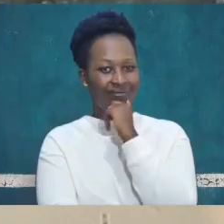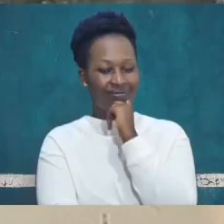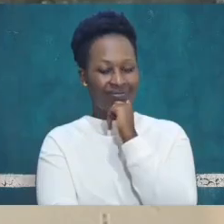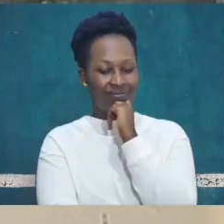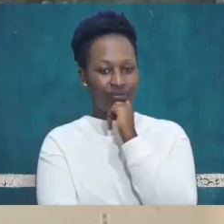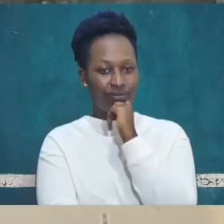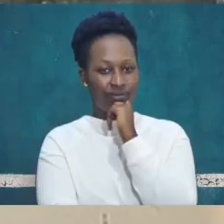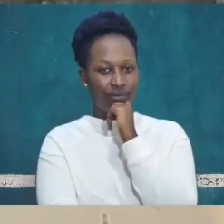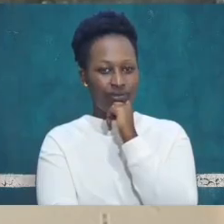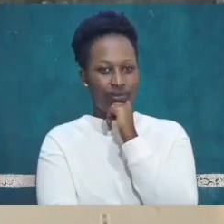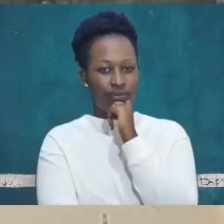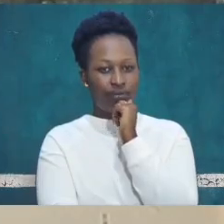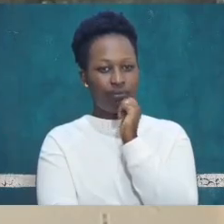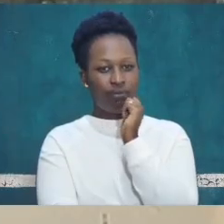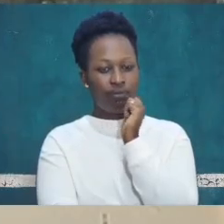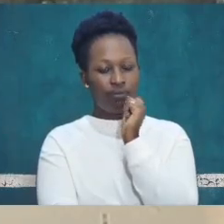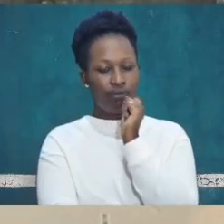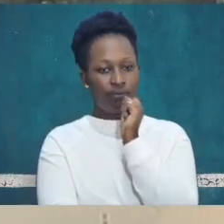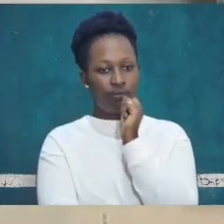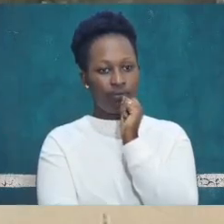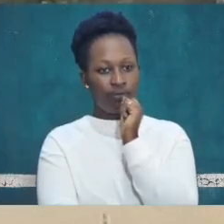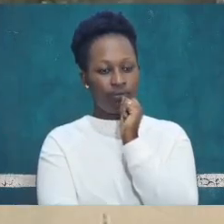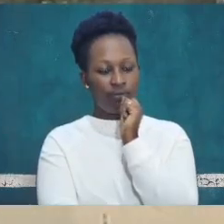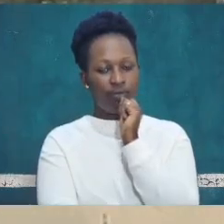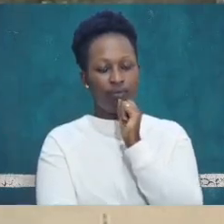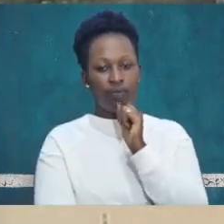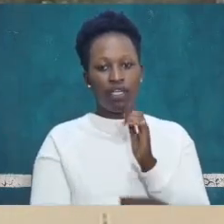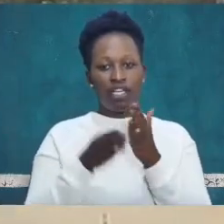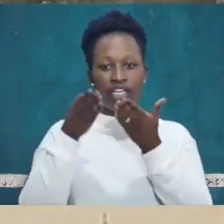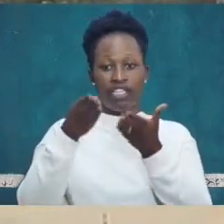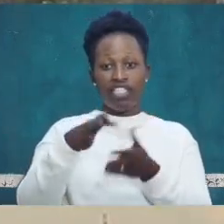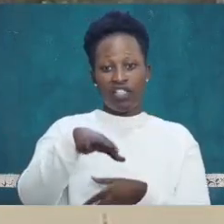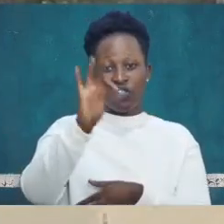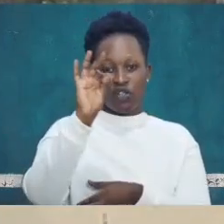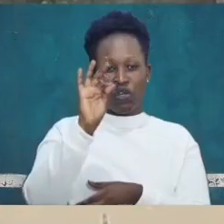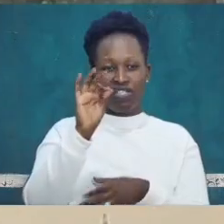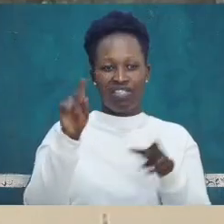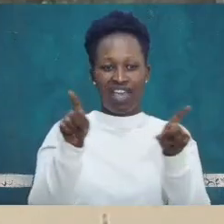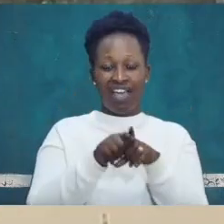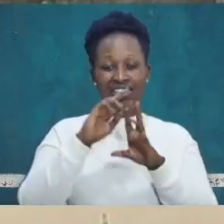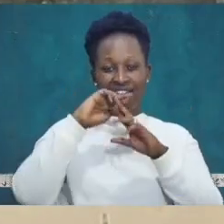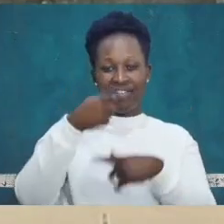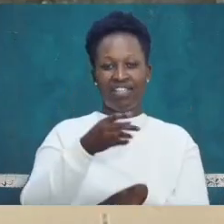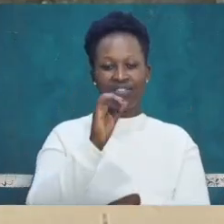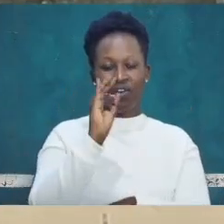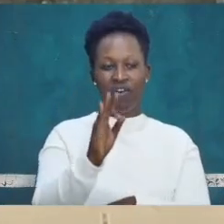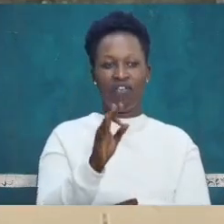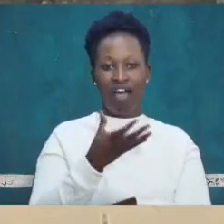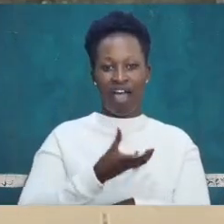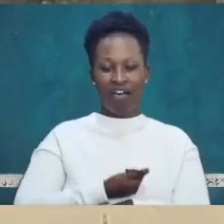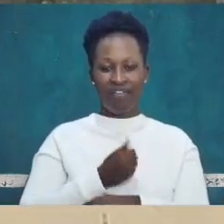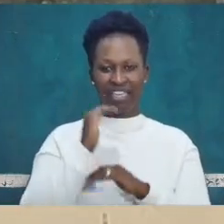options. Among many options. So this choice, it is as a result of